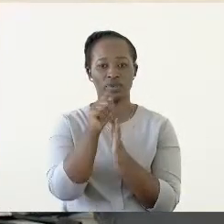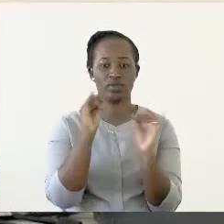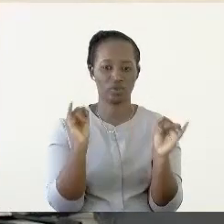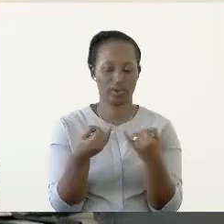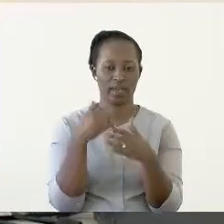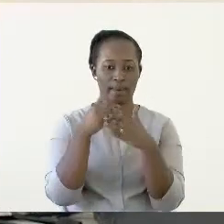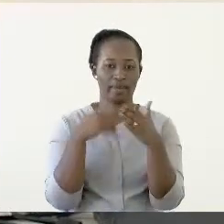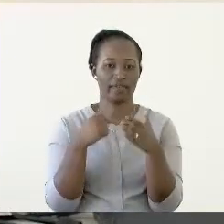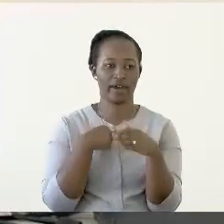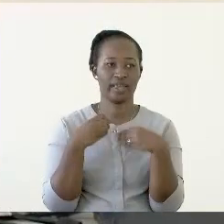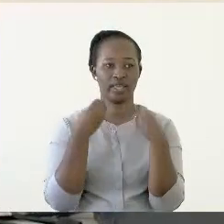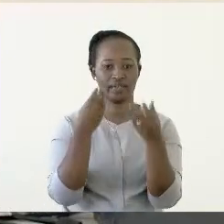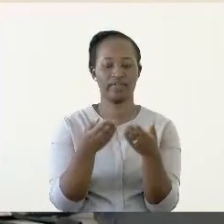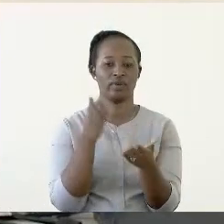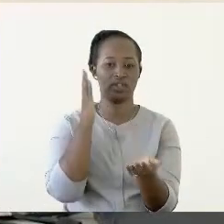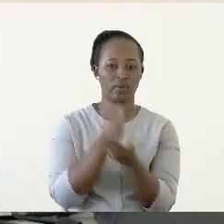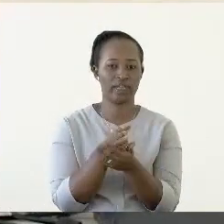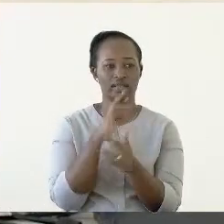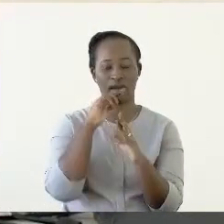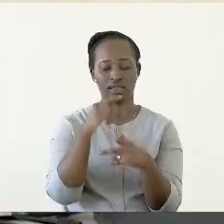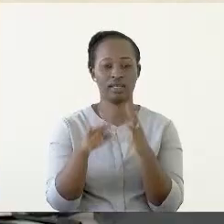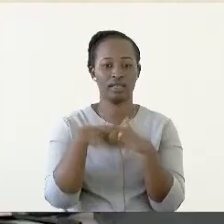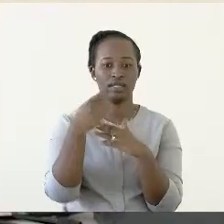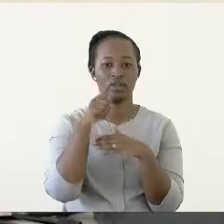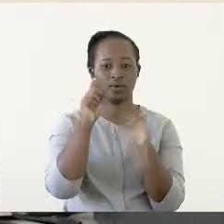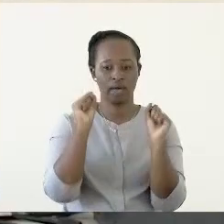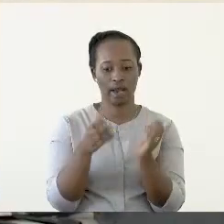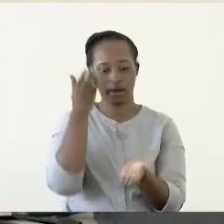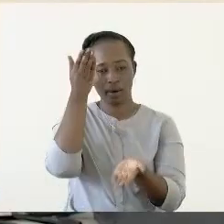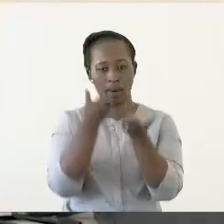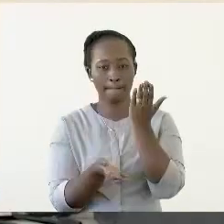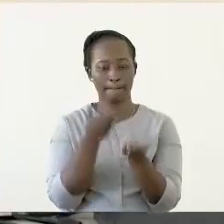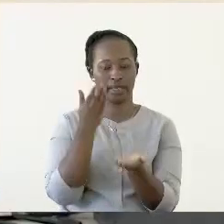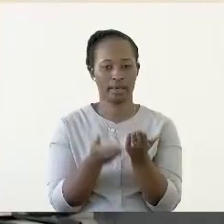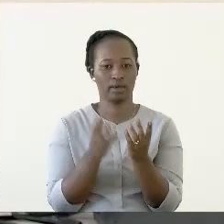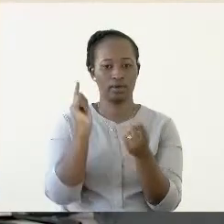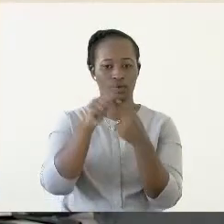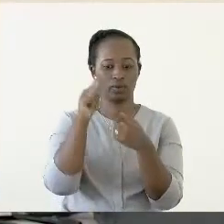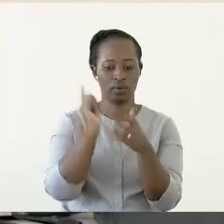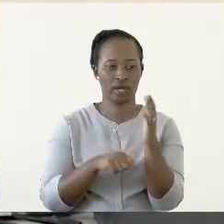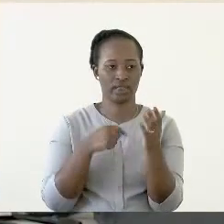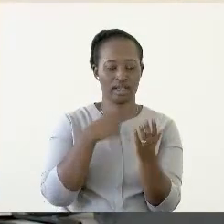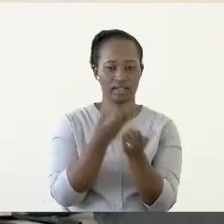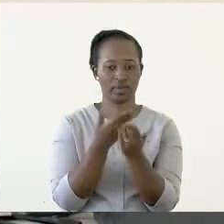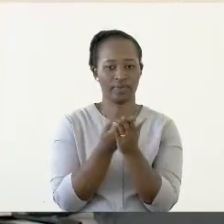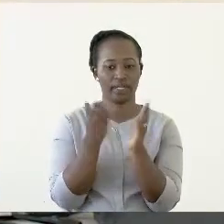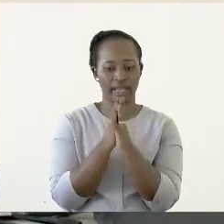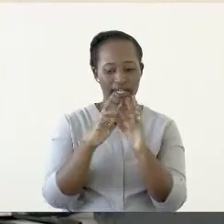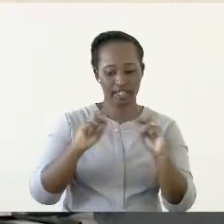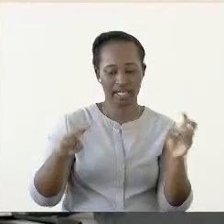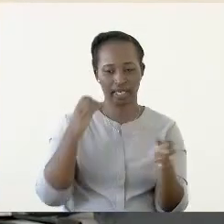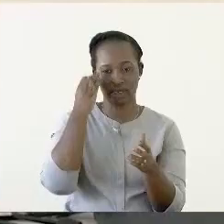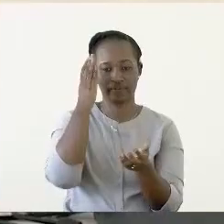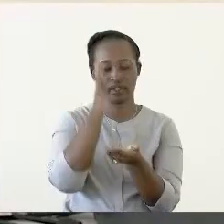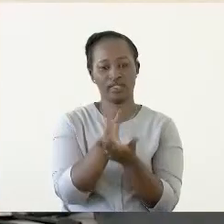them before I give you the right answer, so that you can compare to what you have suggested and check if it is